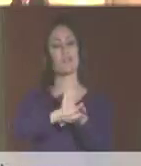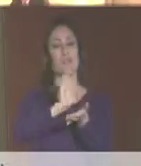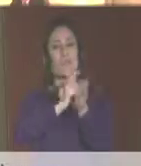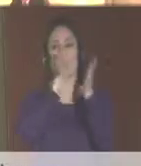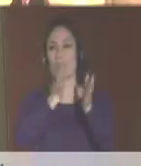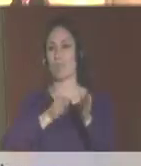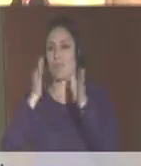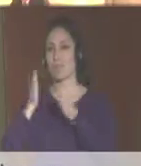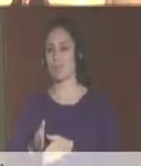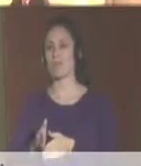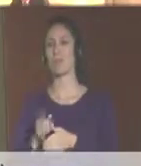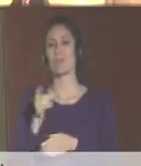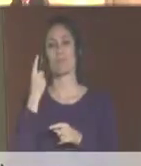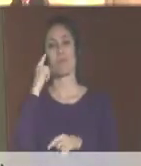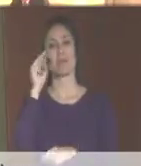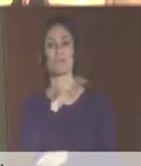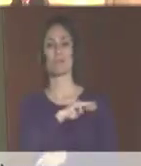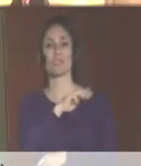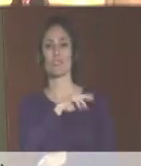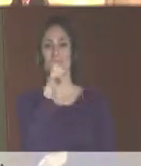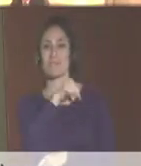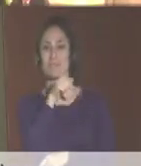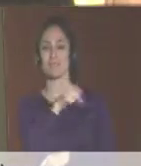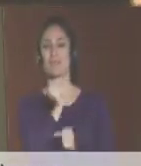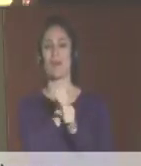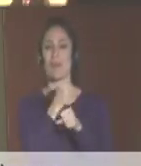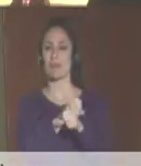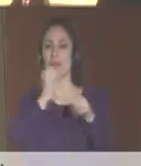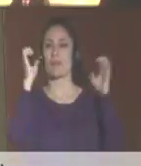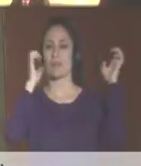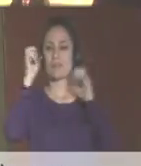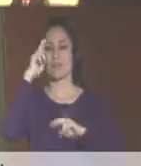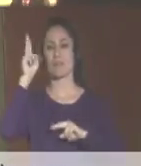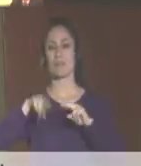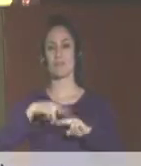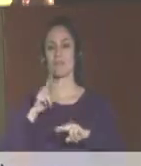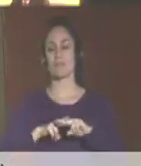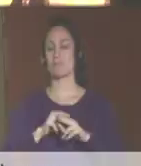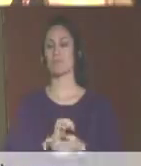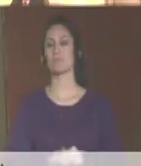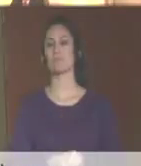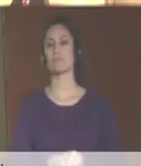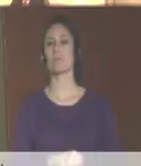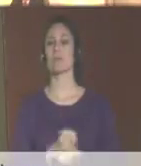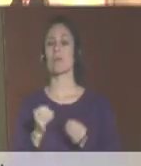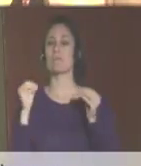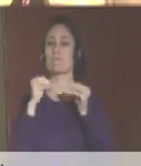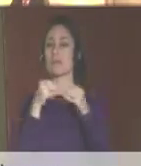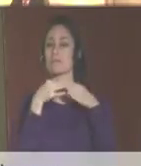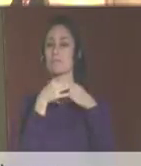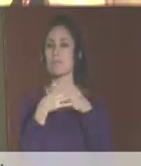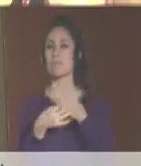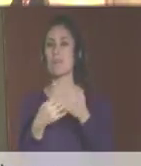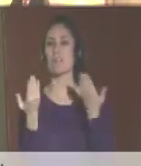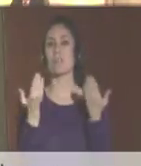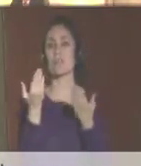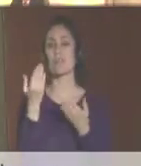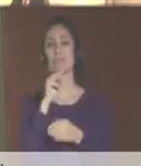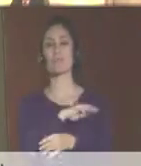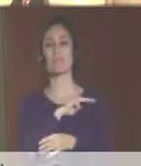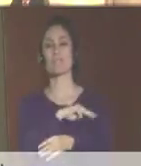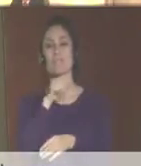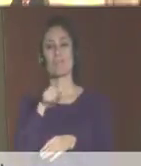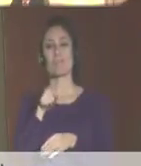is the front line, to the one closest to the city, that of local governments within the framework of national strategies,